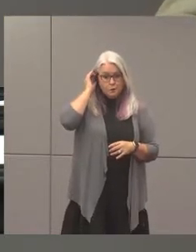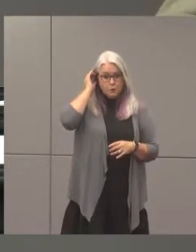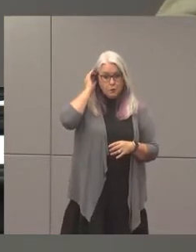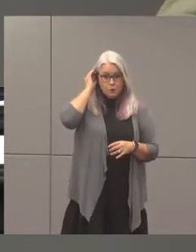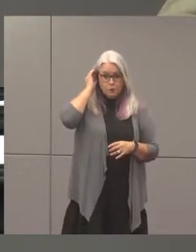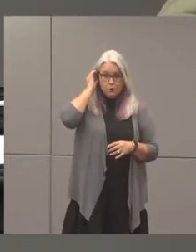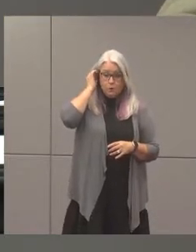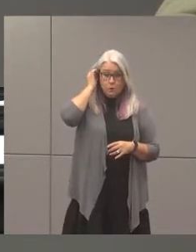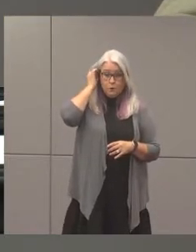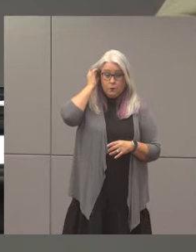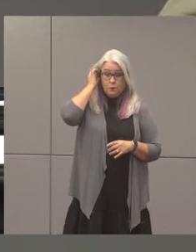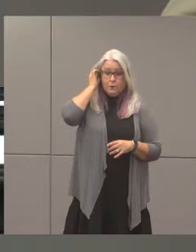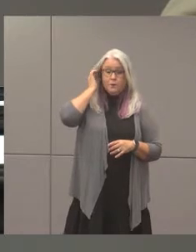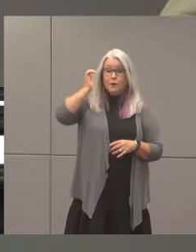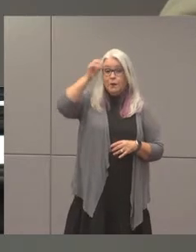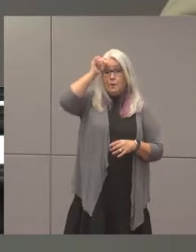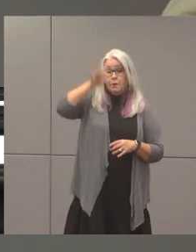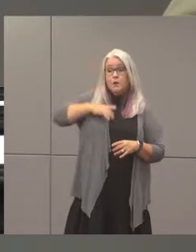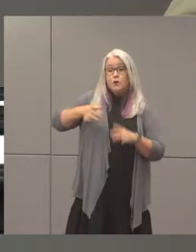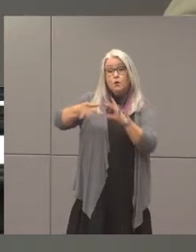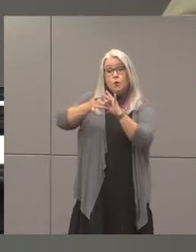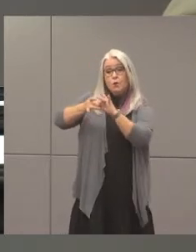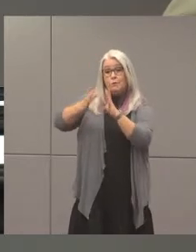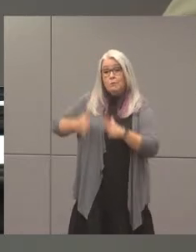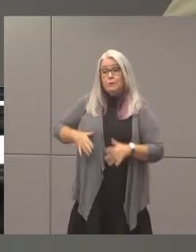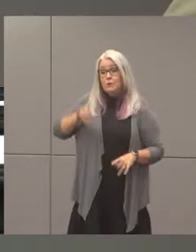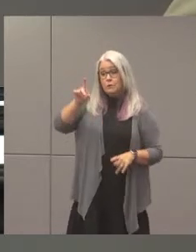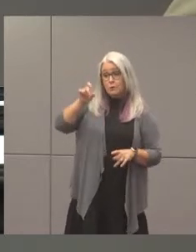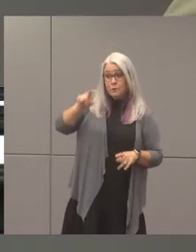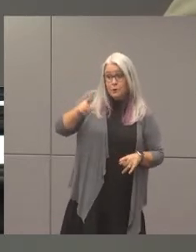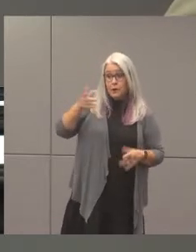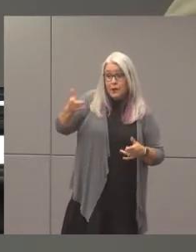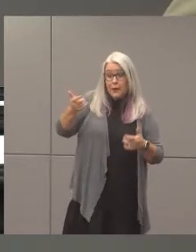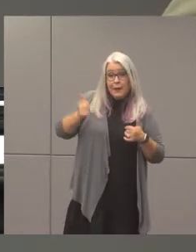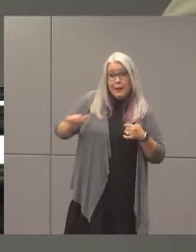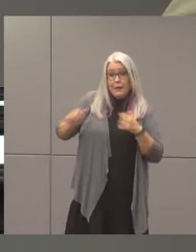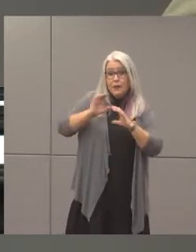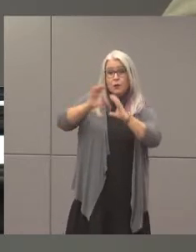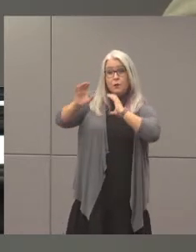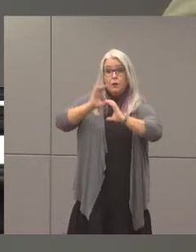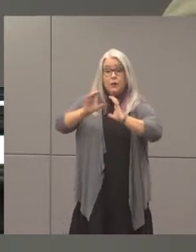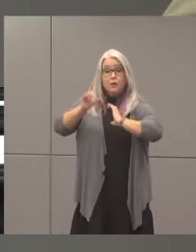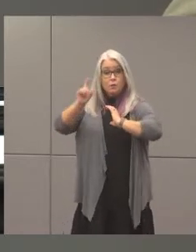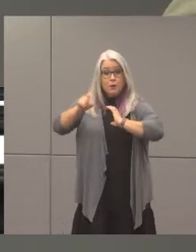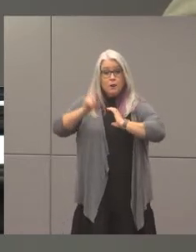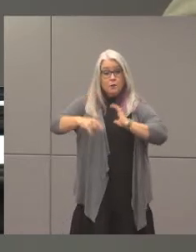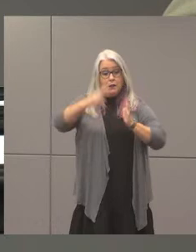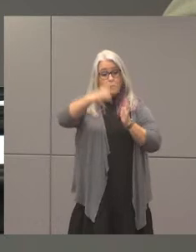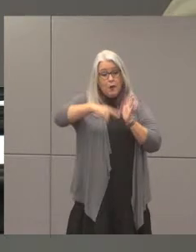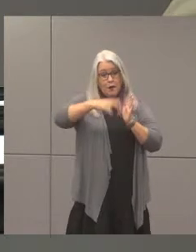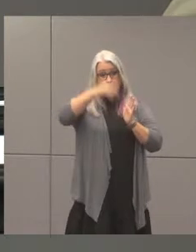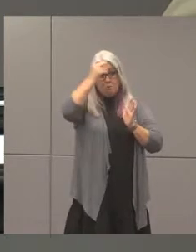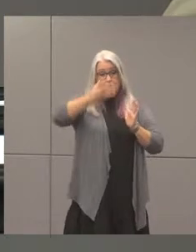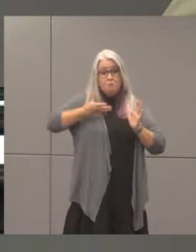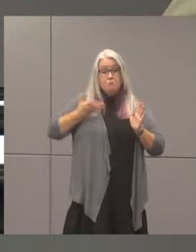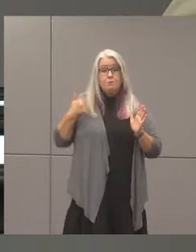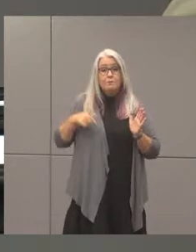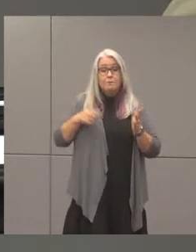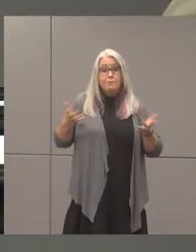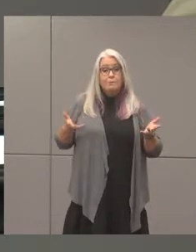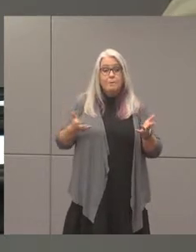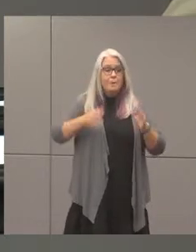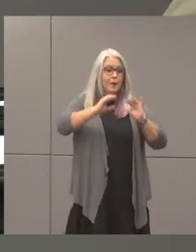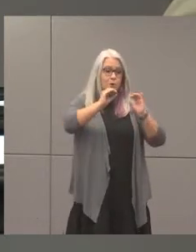Mr. Coordinator, are there any communications that need to be read to us this evening? There are